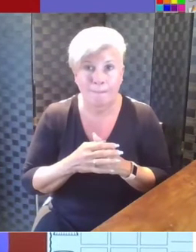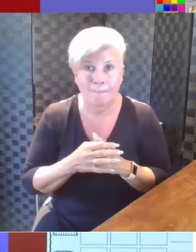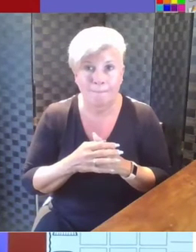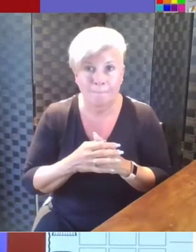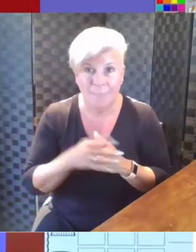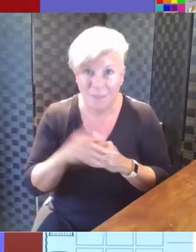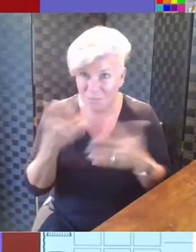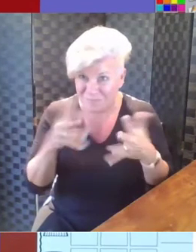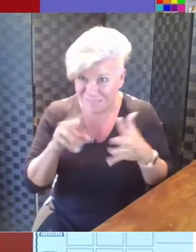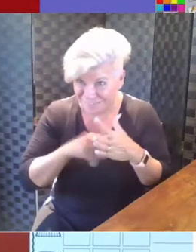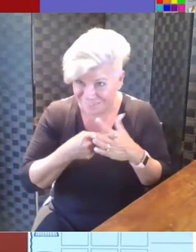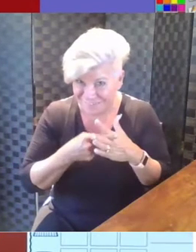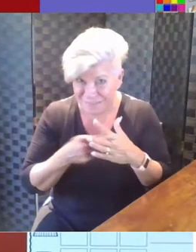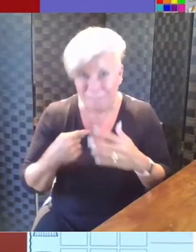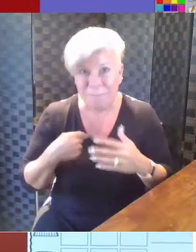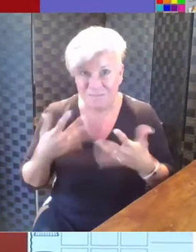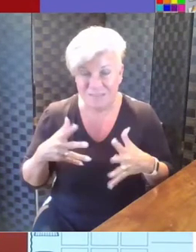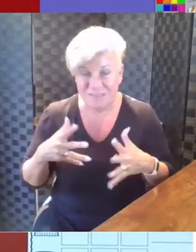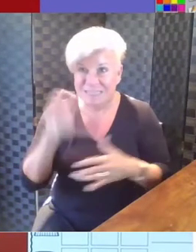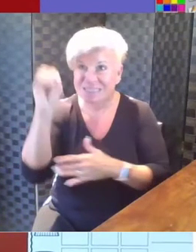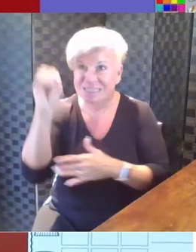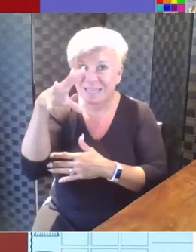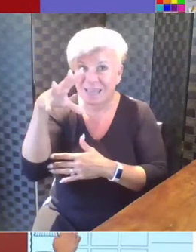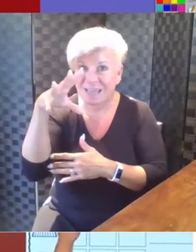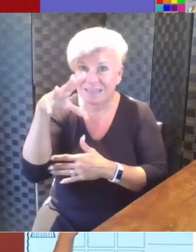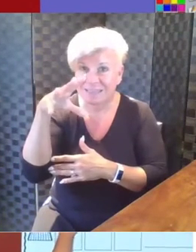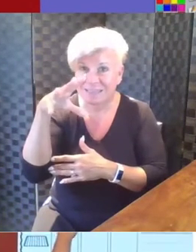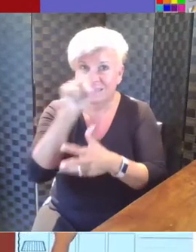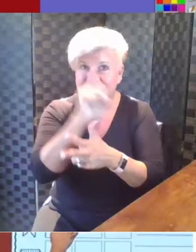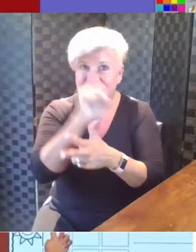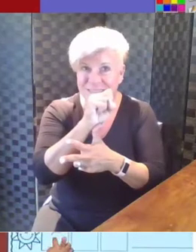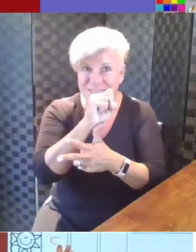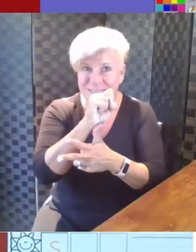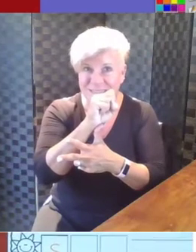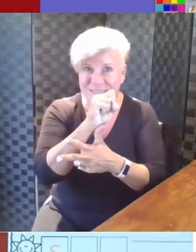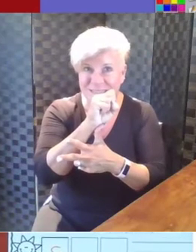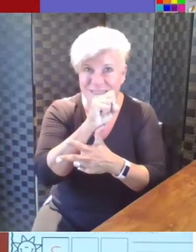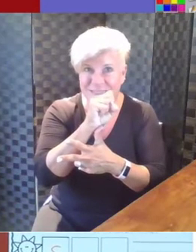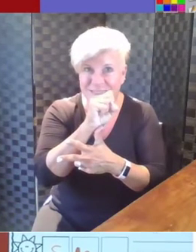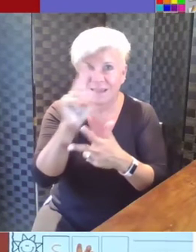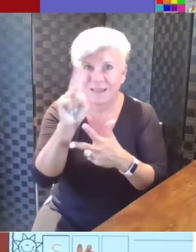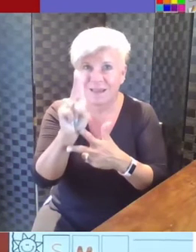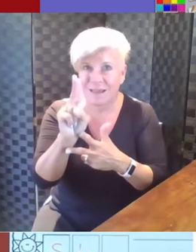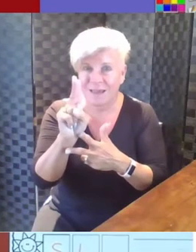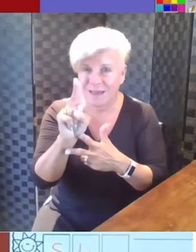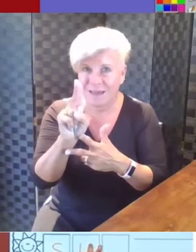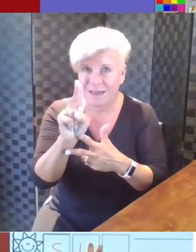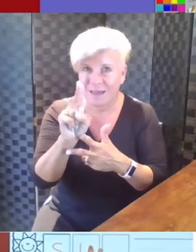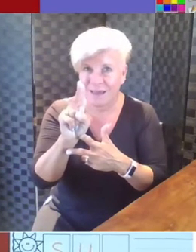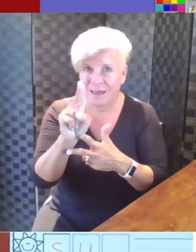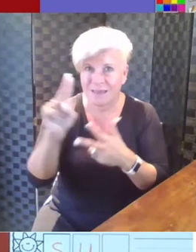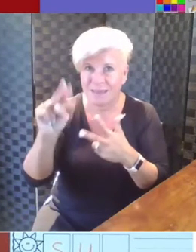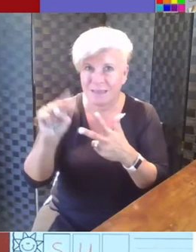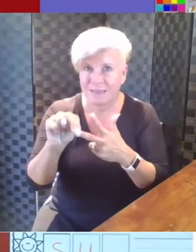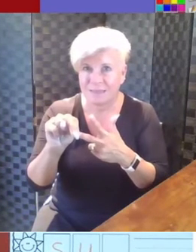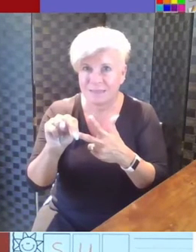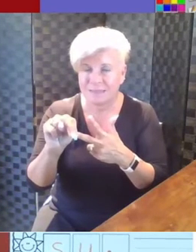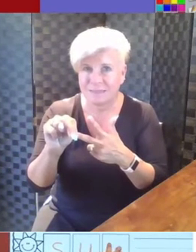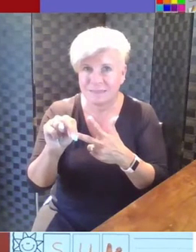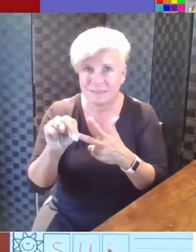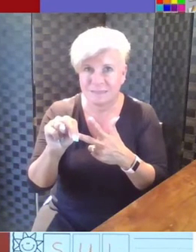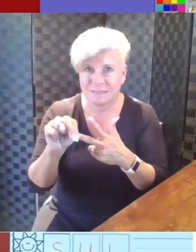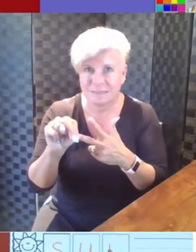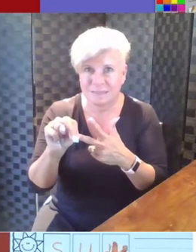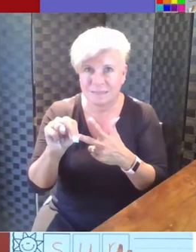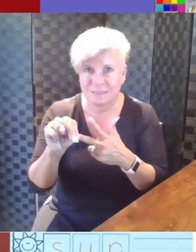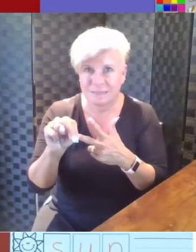Have you already got started? I have. Sun. S, the beginning is S. The middle is short